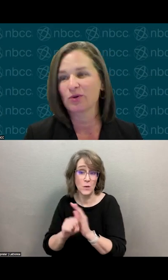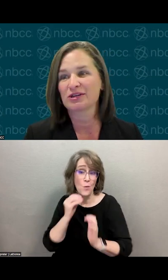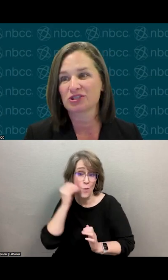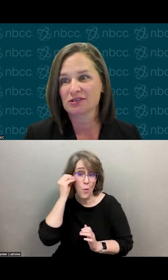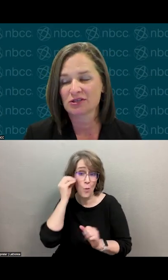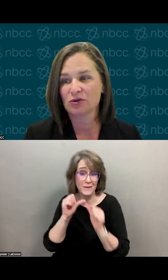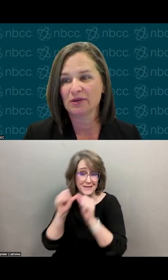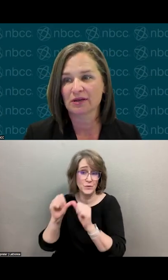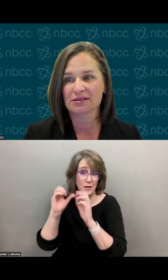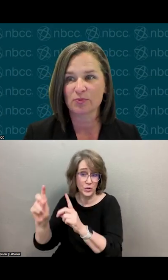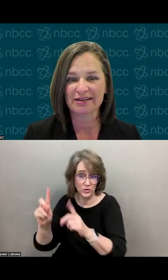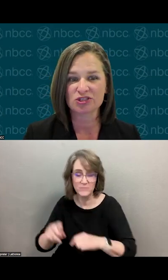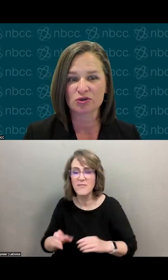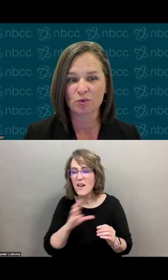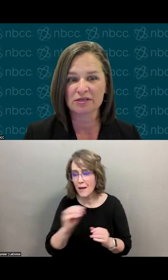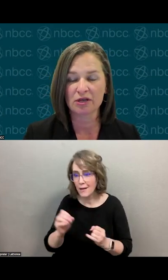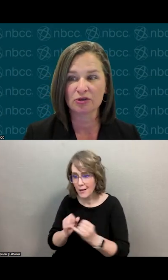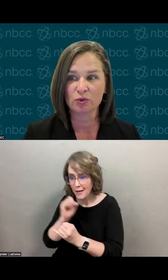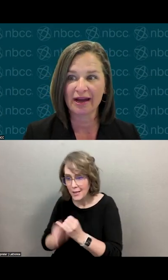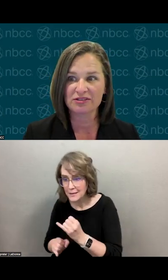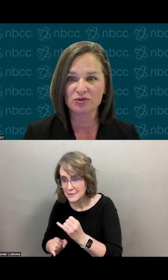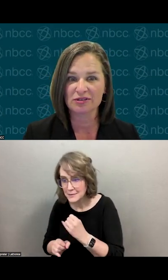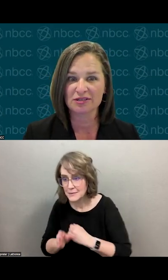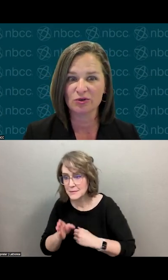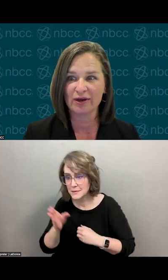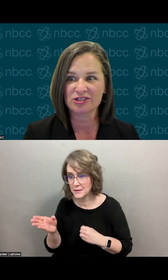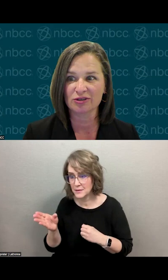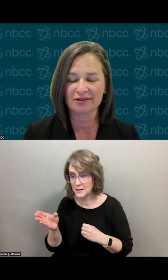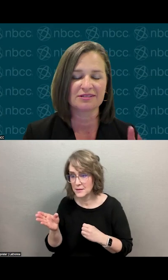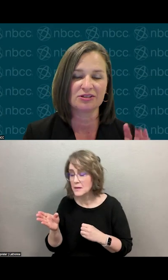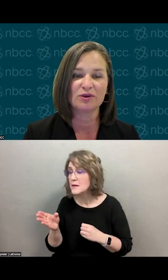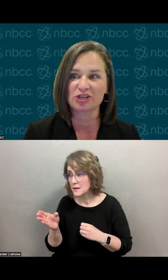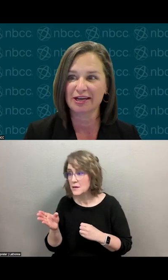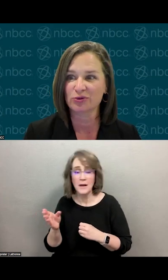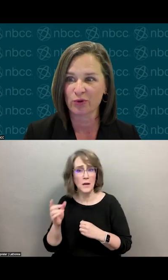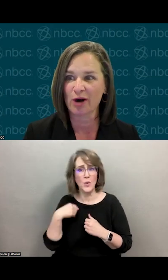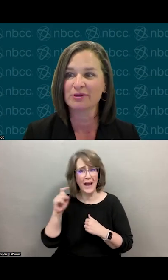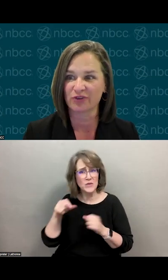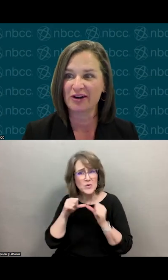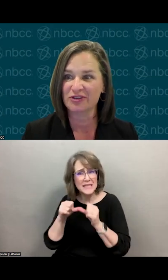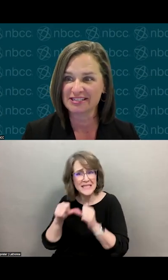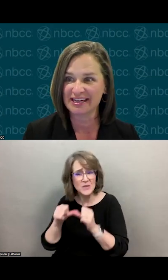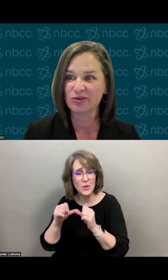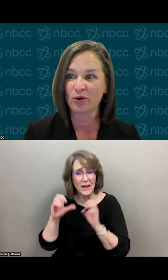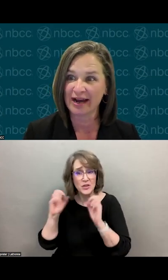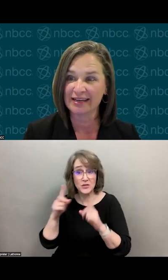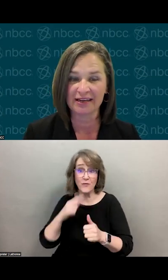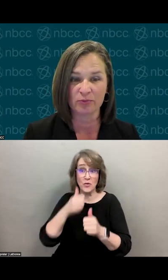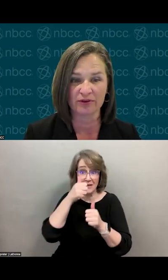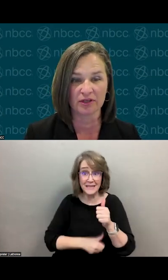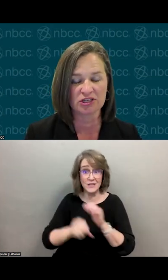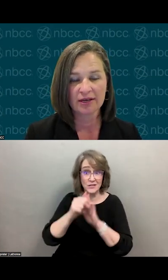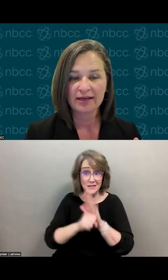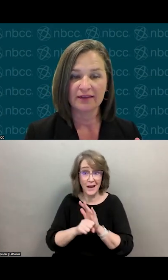been a big question too, because practitioners want to know, do I have to do continuing education requirements for every state where I gain